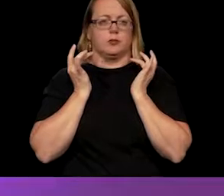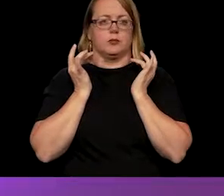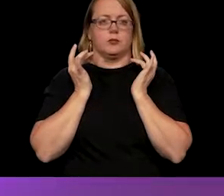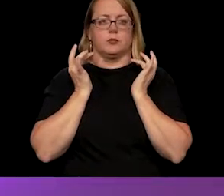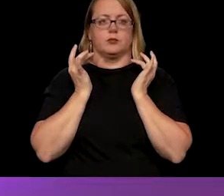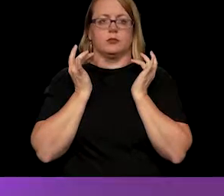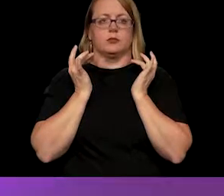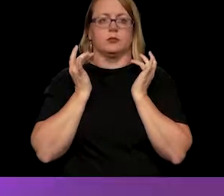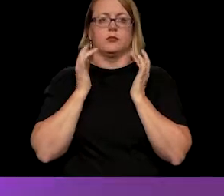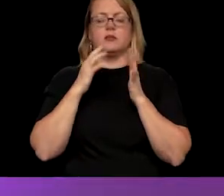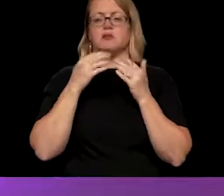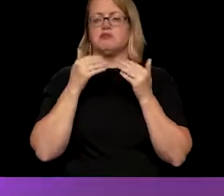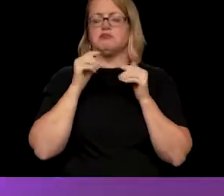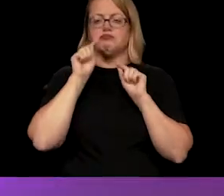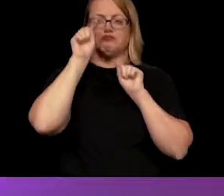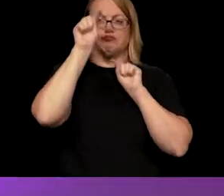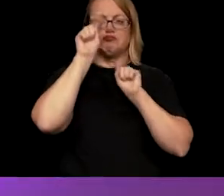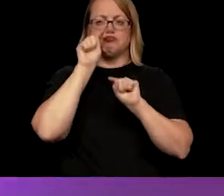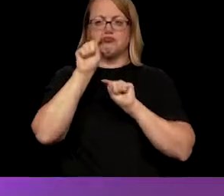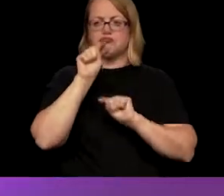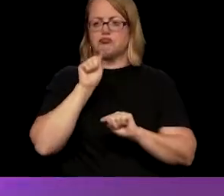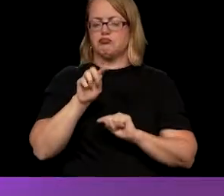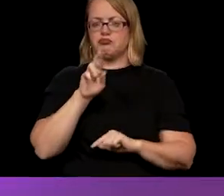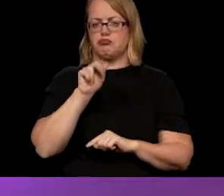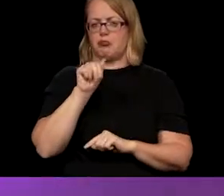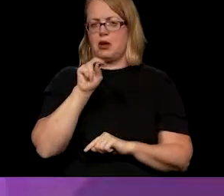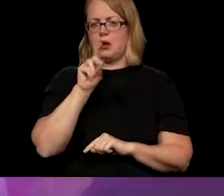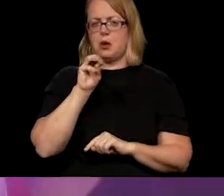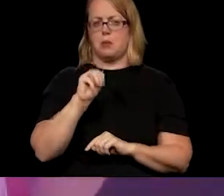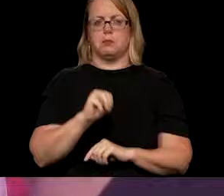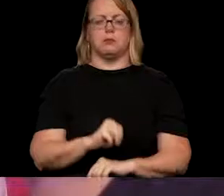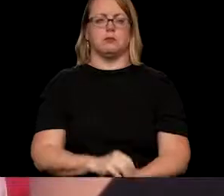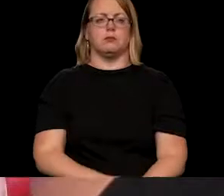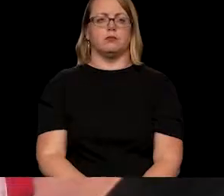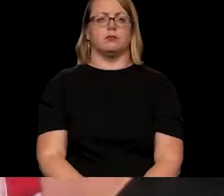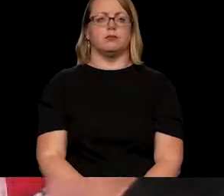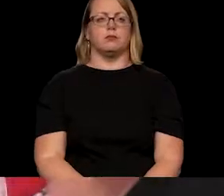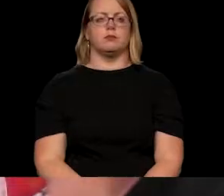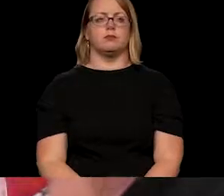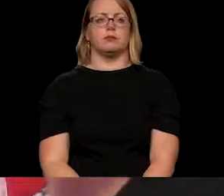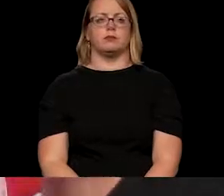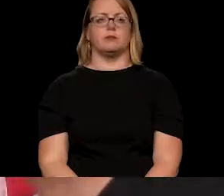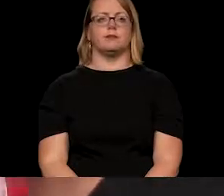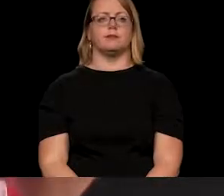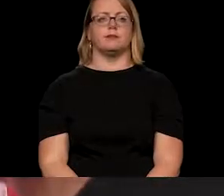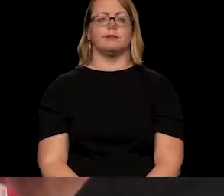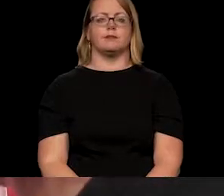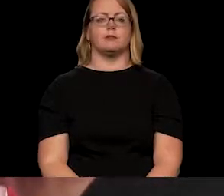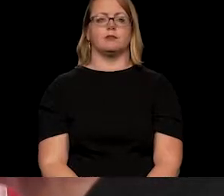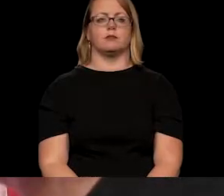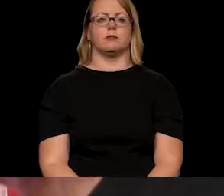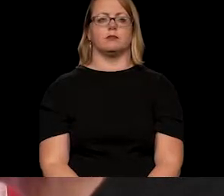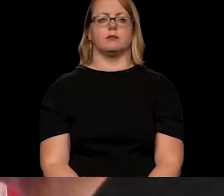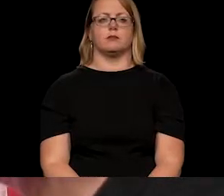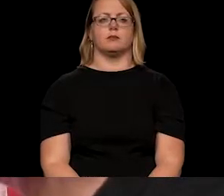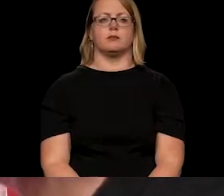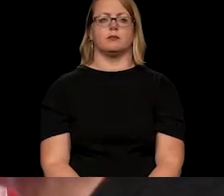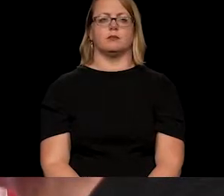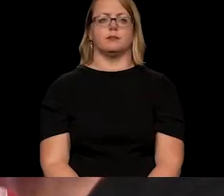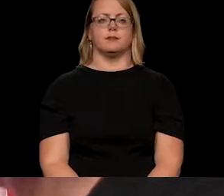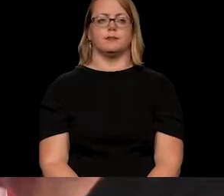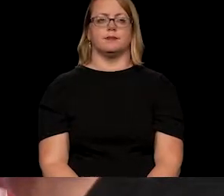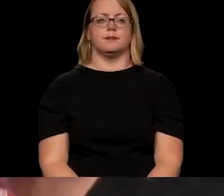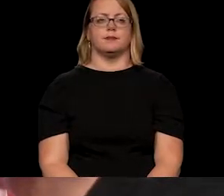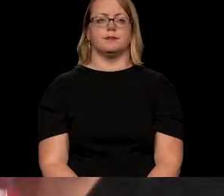lines sprinkled through each tree. So I'll show you. You want to put them in bunches of